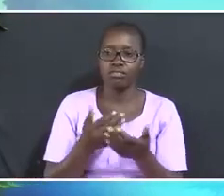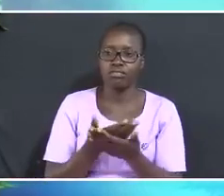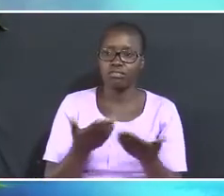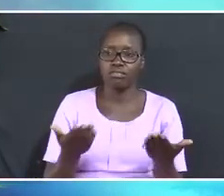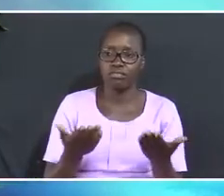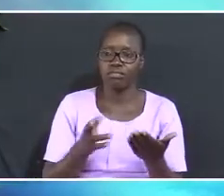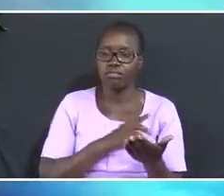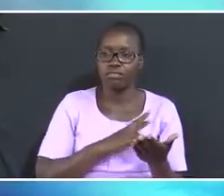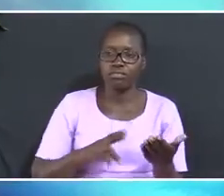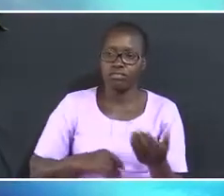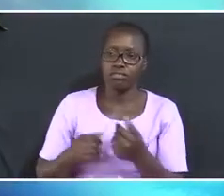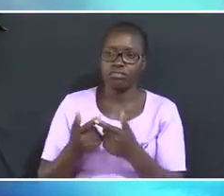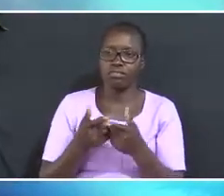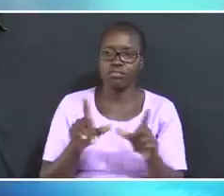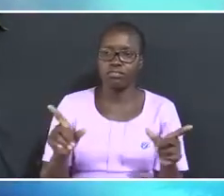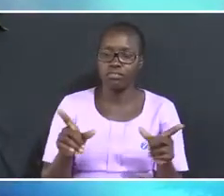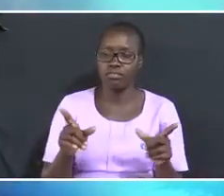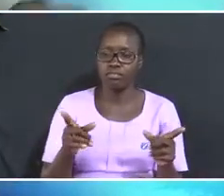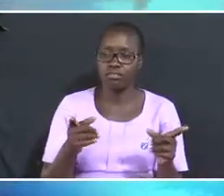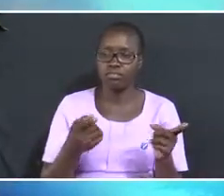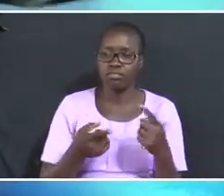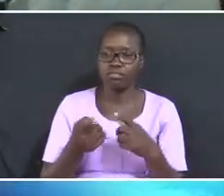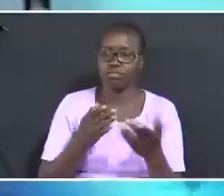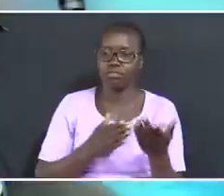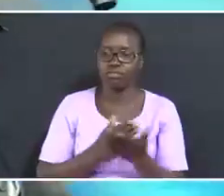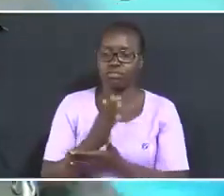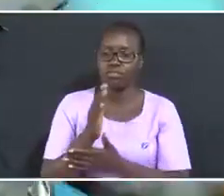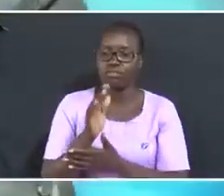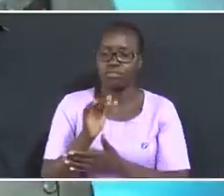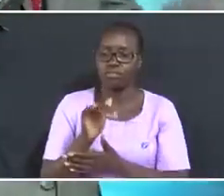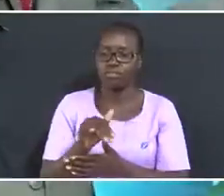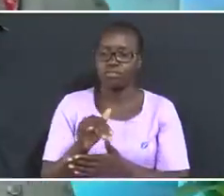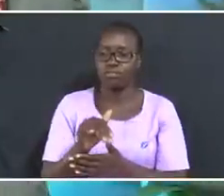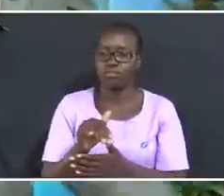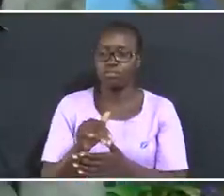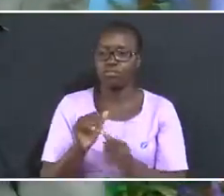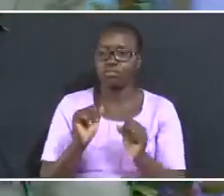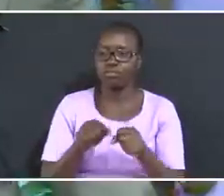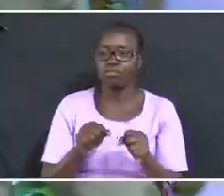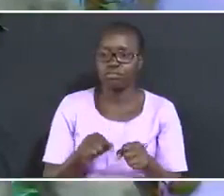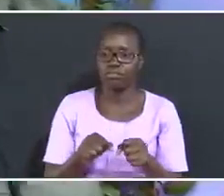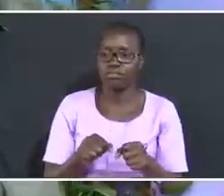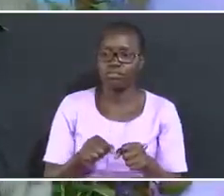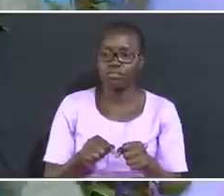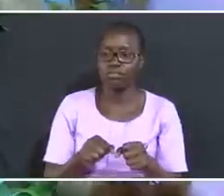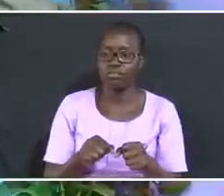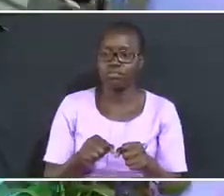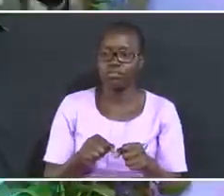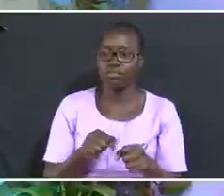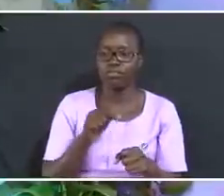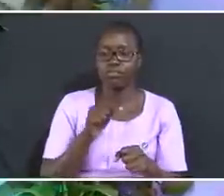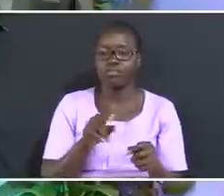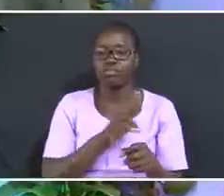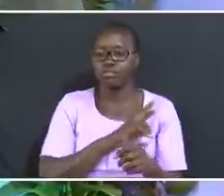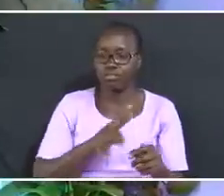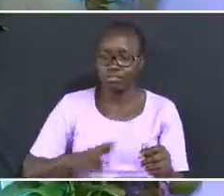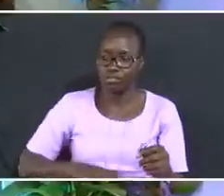the religious liberty comes in, to ensure as much as it is possible that